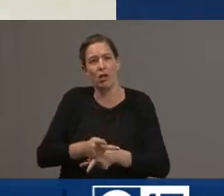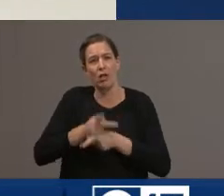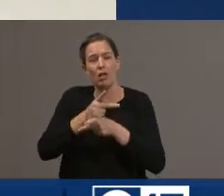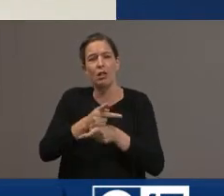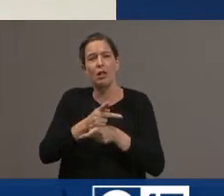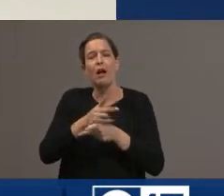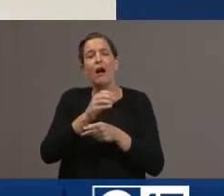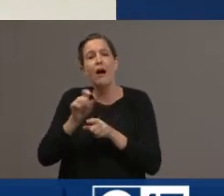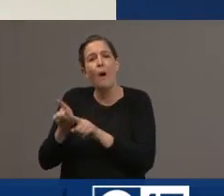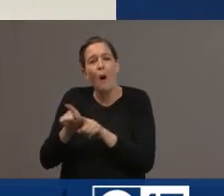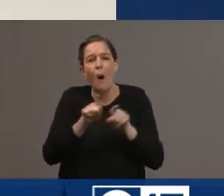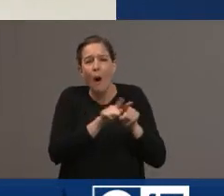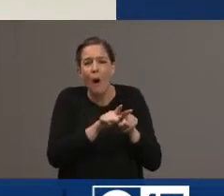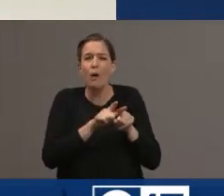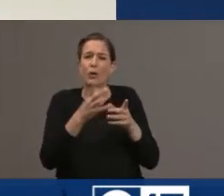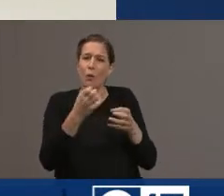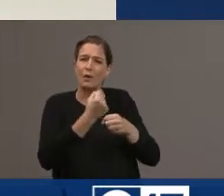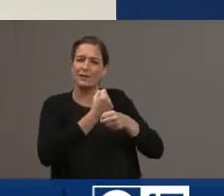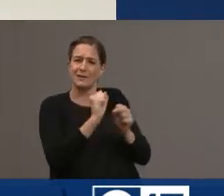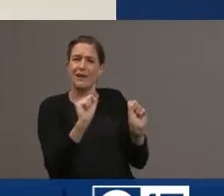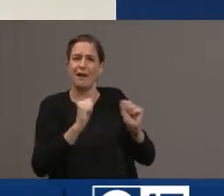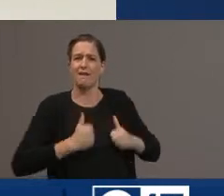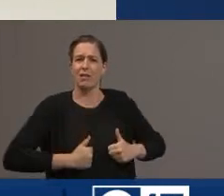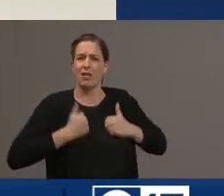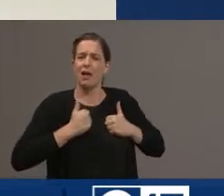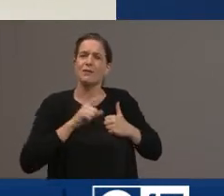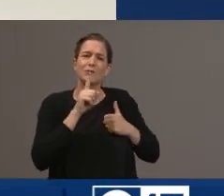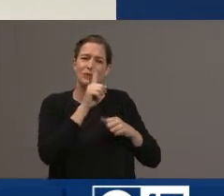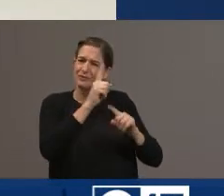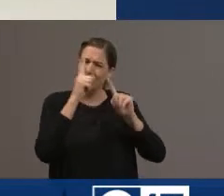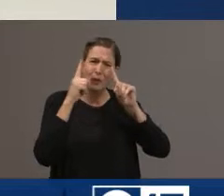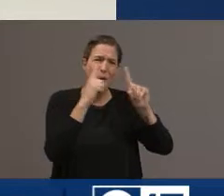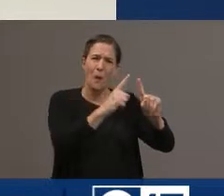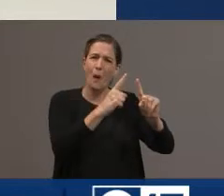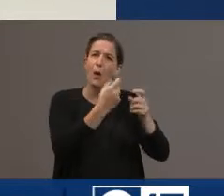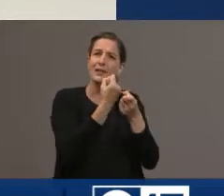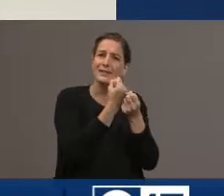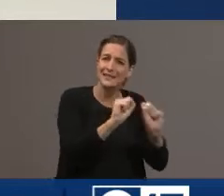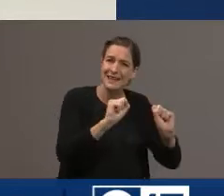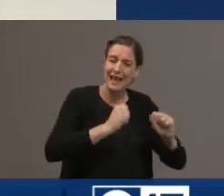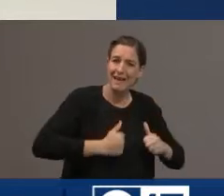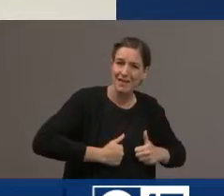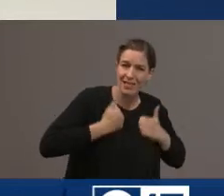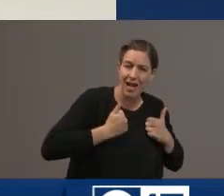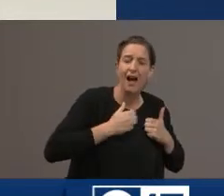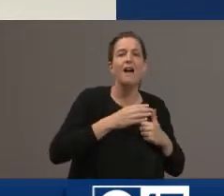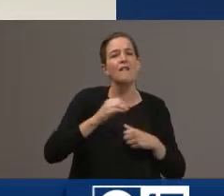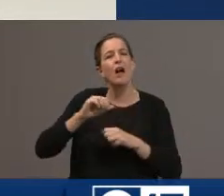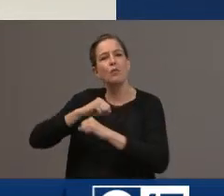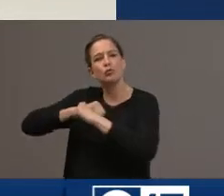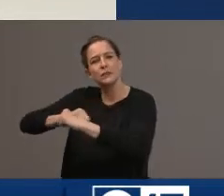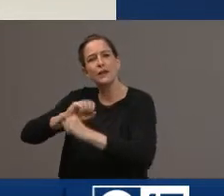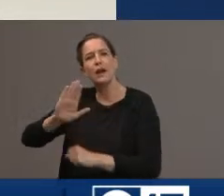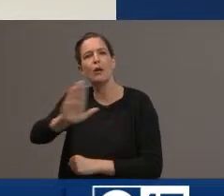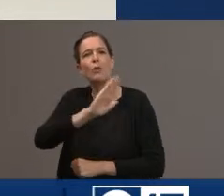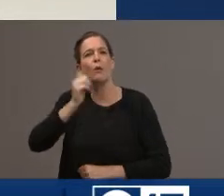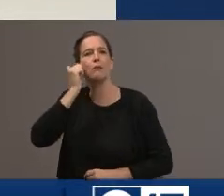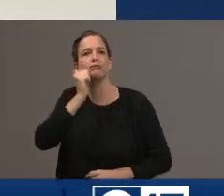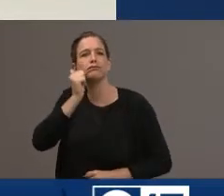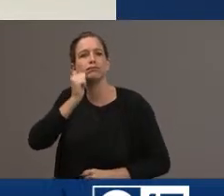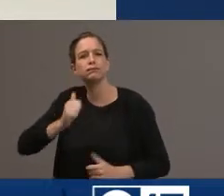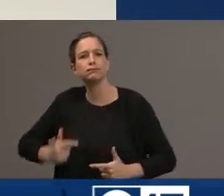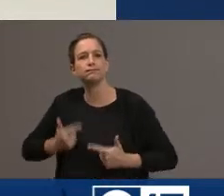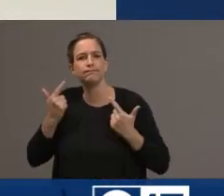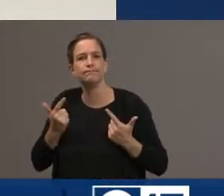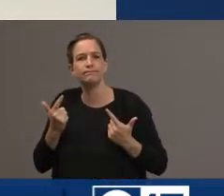saving lives. But the objective is to save lives and protect livelihoods. And how will we